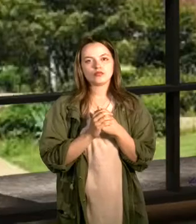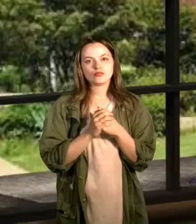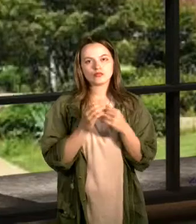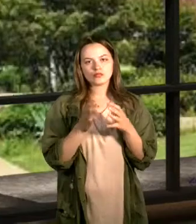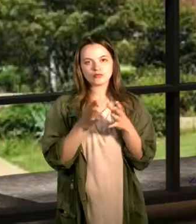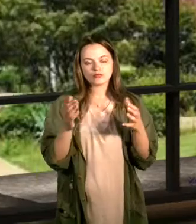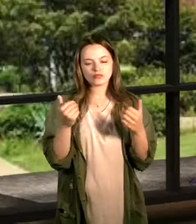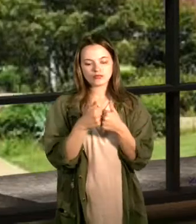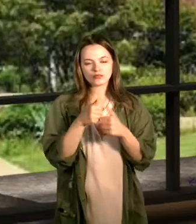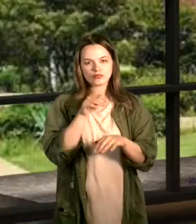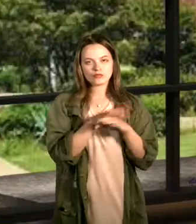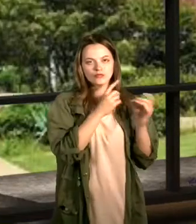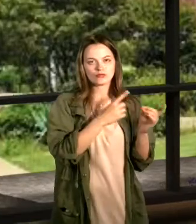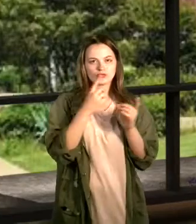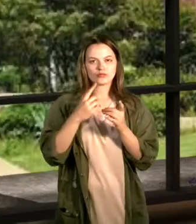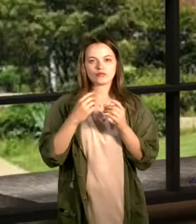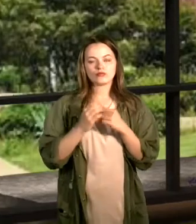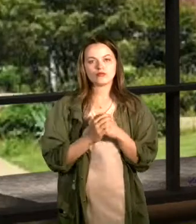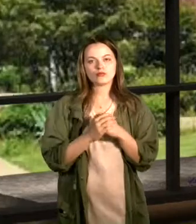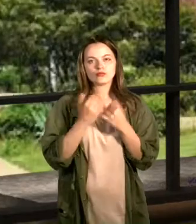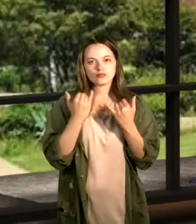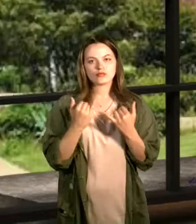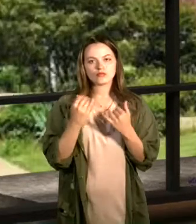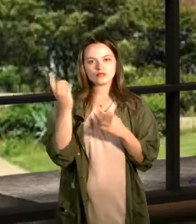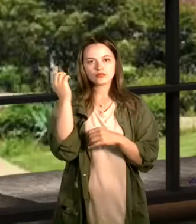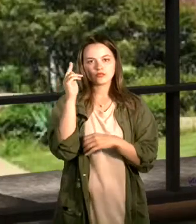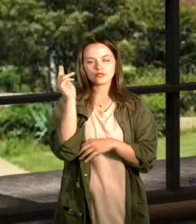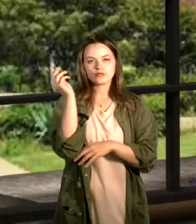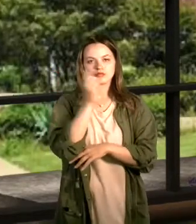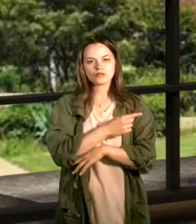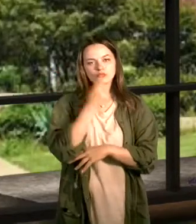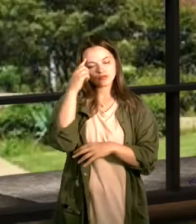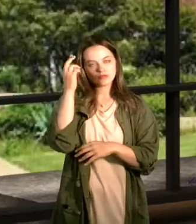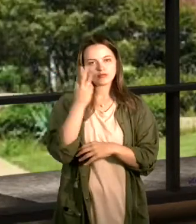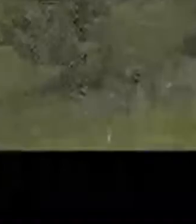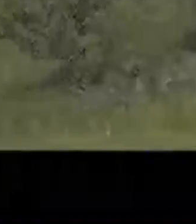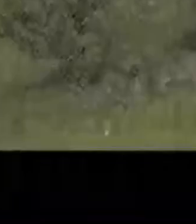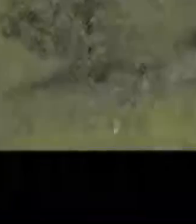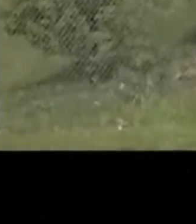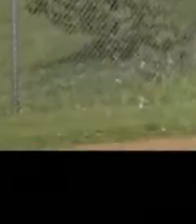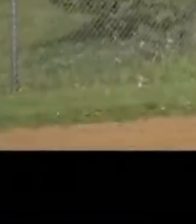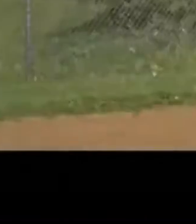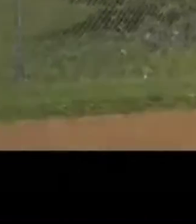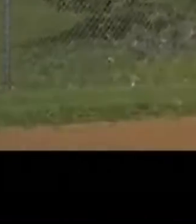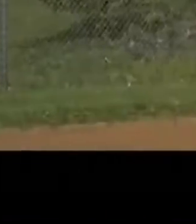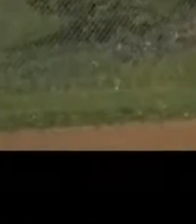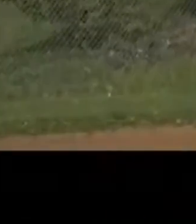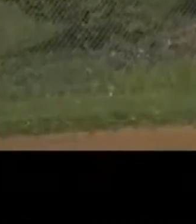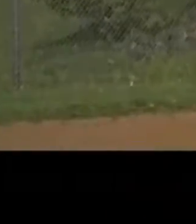big games tonight, so make sure to come out. And now to Dan the Man Pryor with tomorrow's forecast.